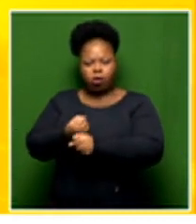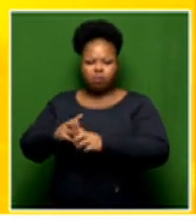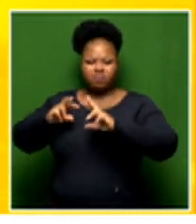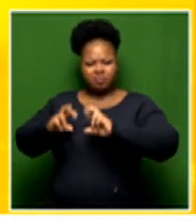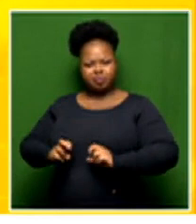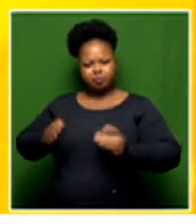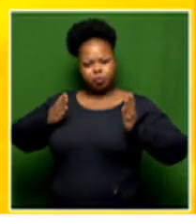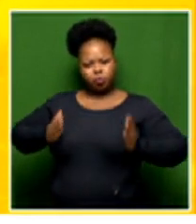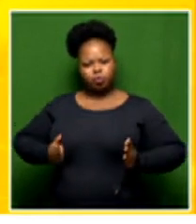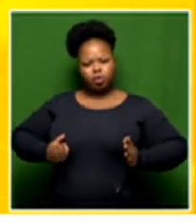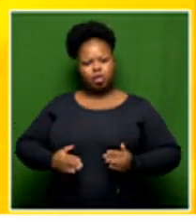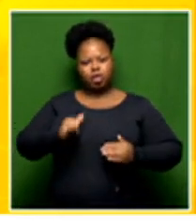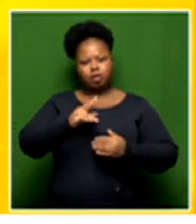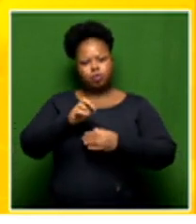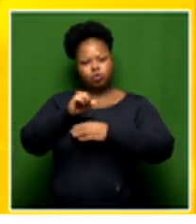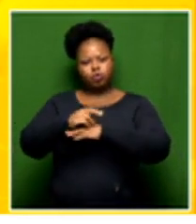human immunodeficiency